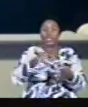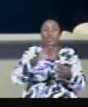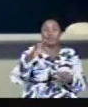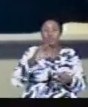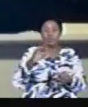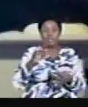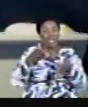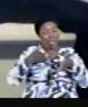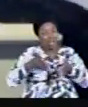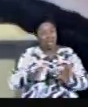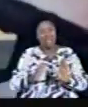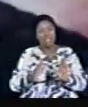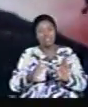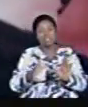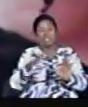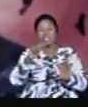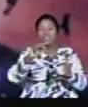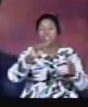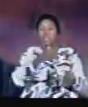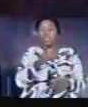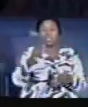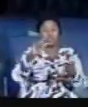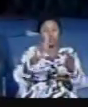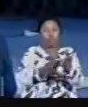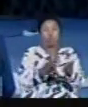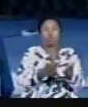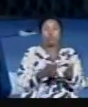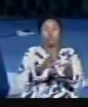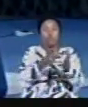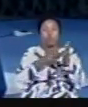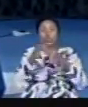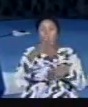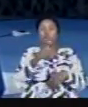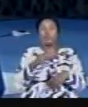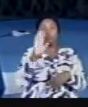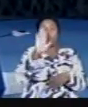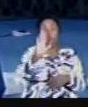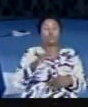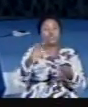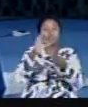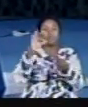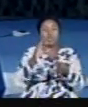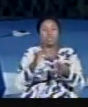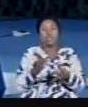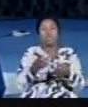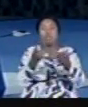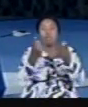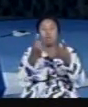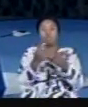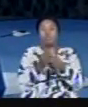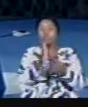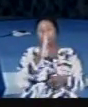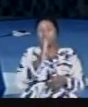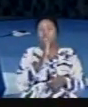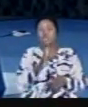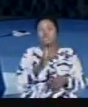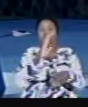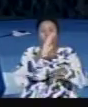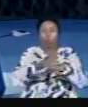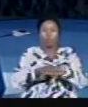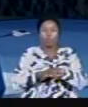Let a double portion of thy spirit be upon